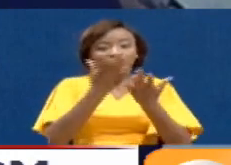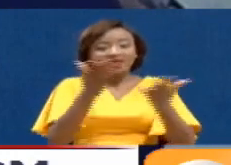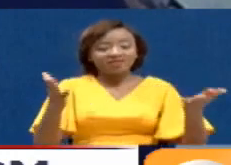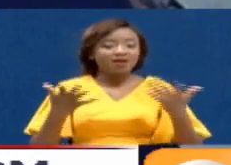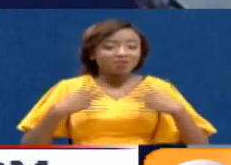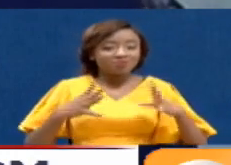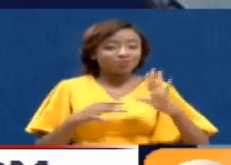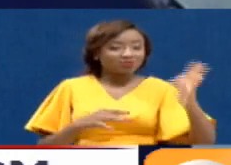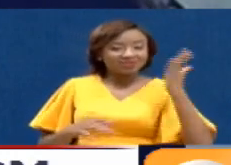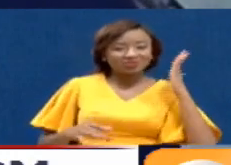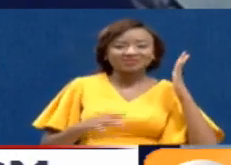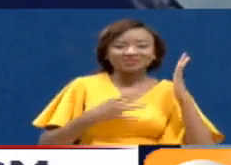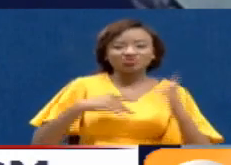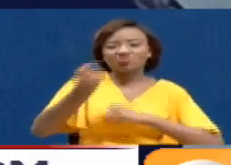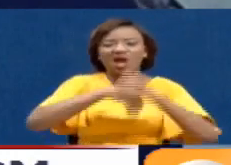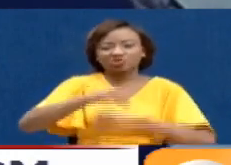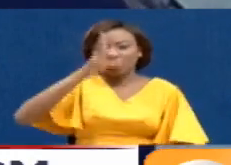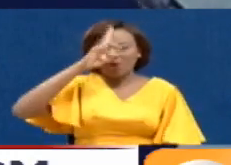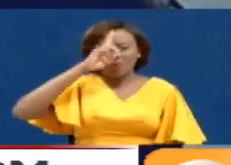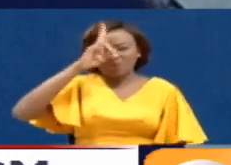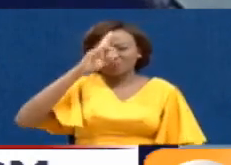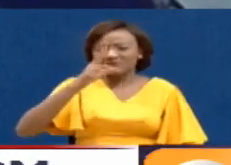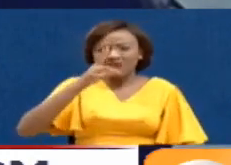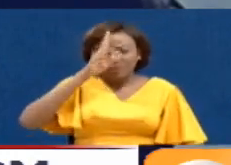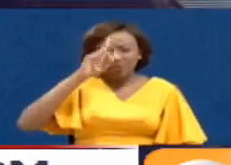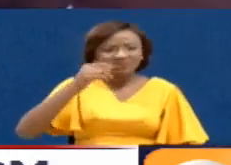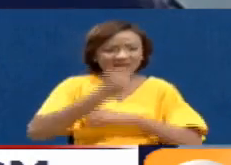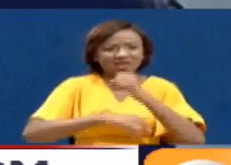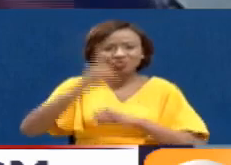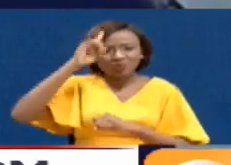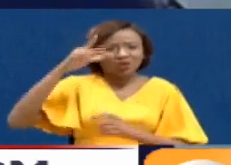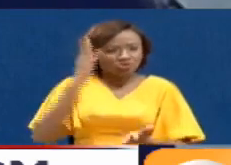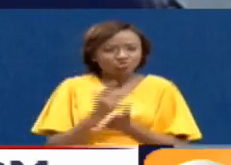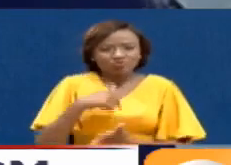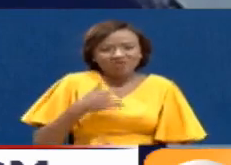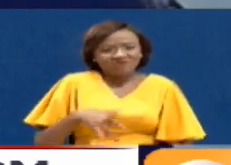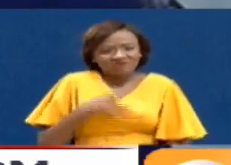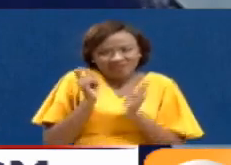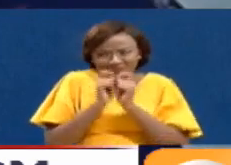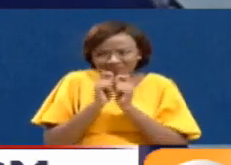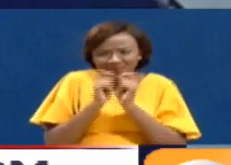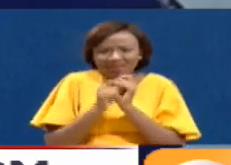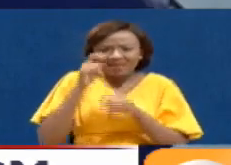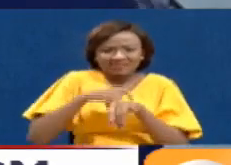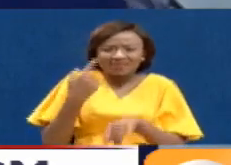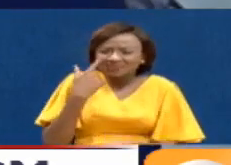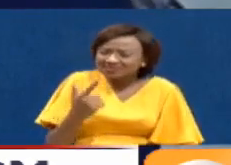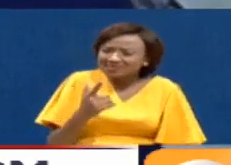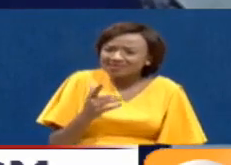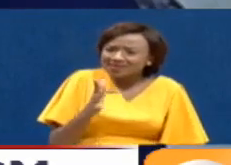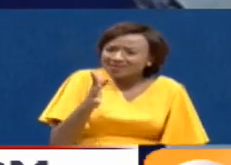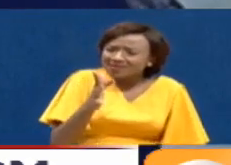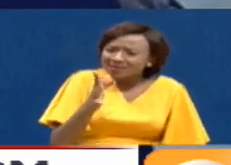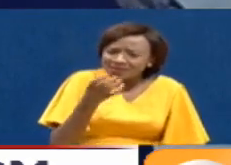don't behave like zombies. It hurts me to see a policeman beating a driver of a truck delivering food to the